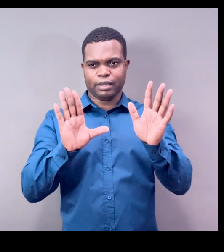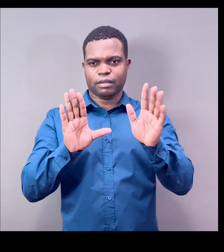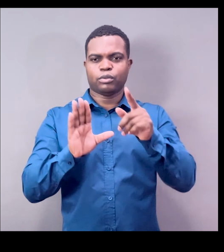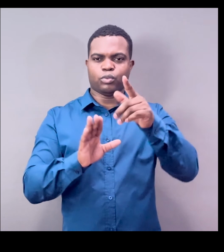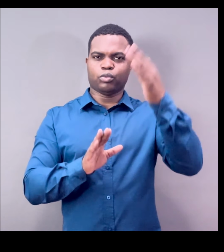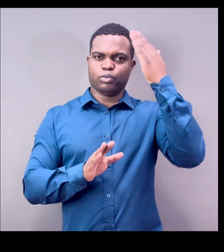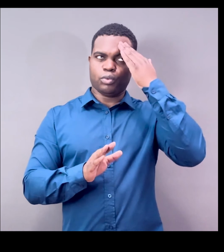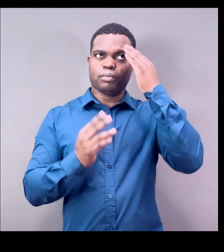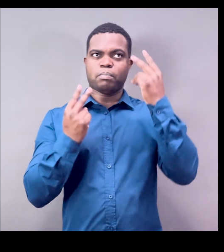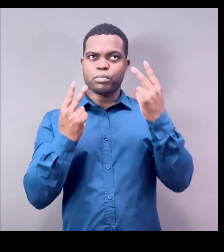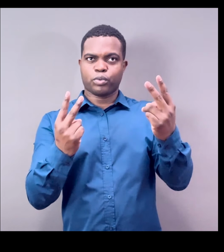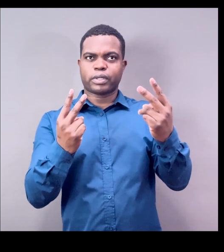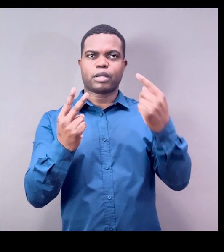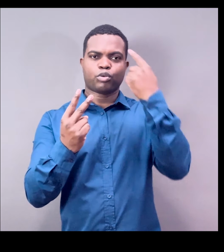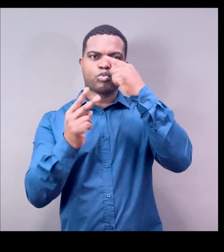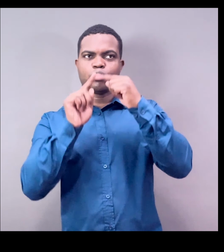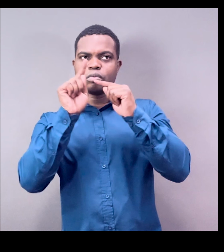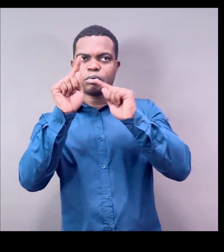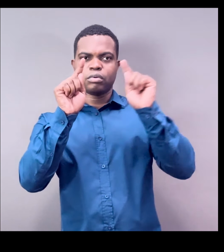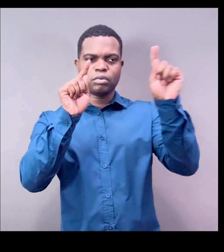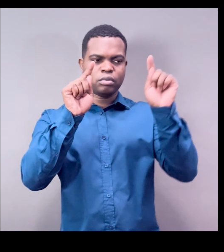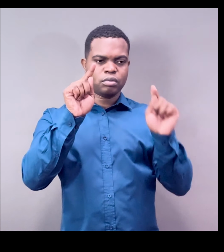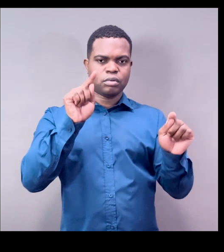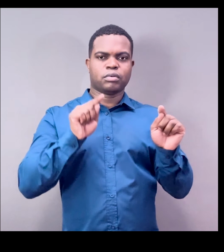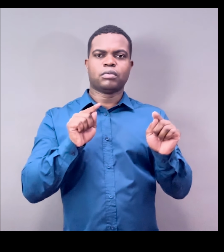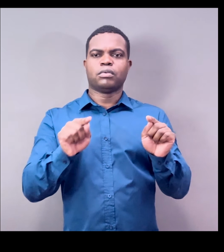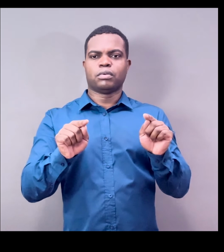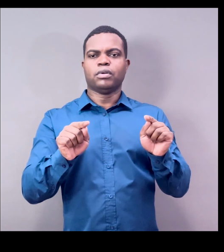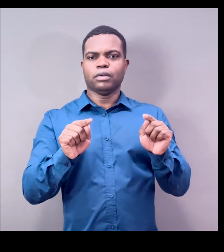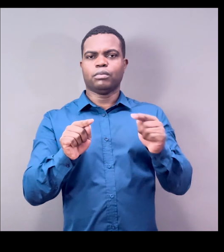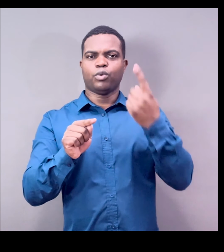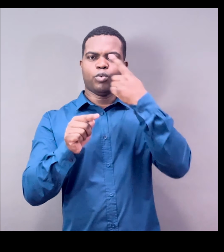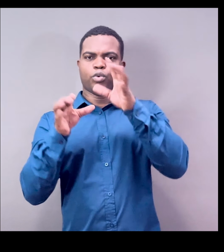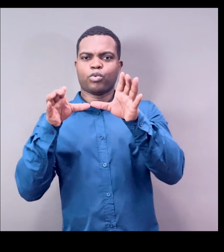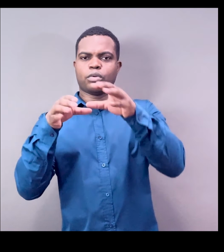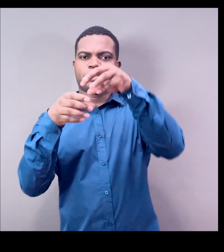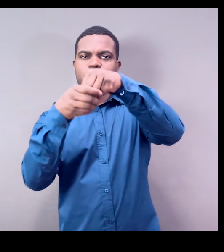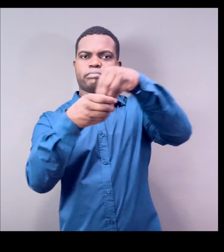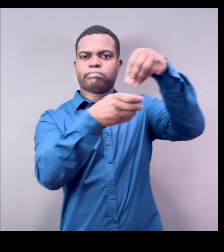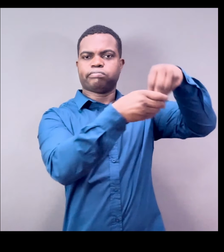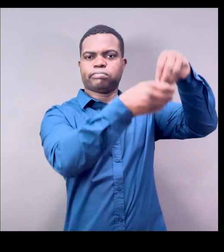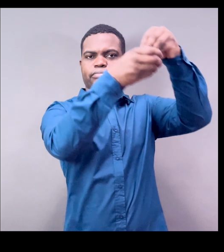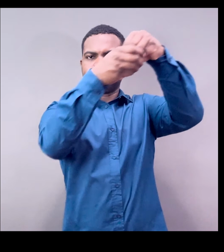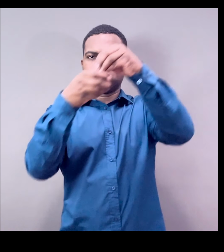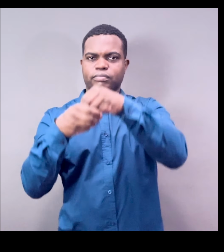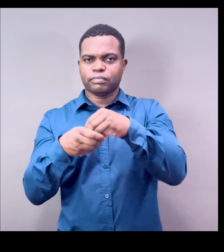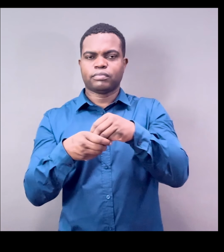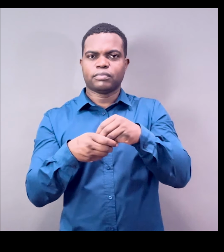to know who are the stakeholders you should focus your engagement